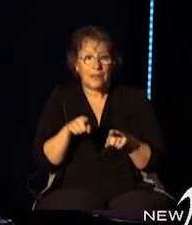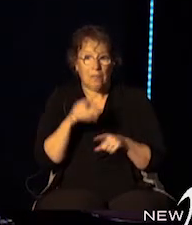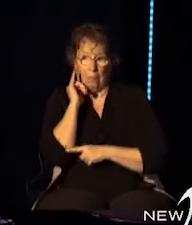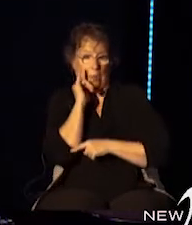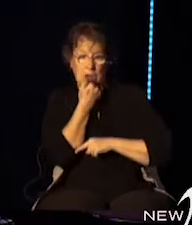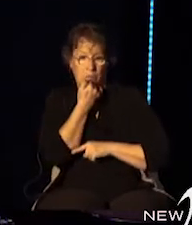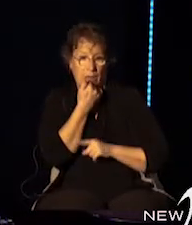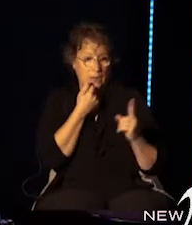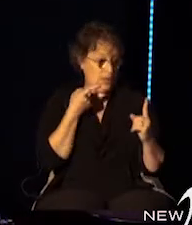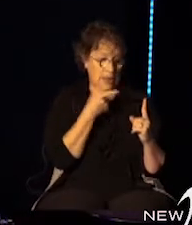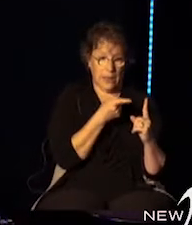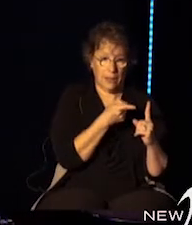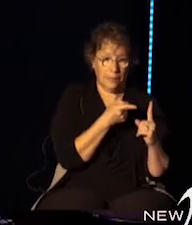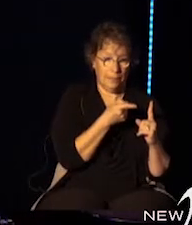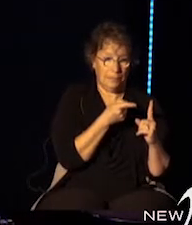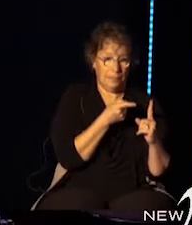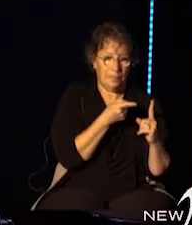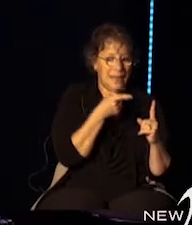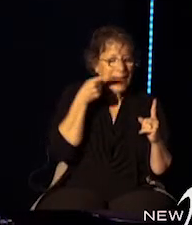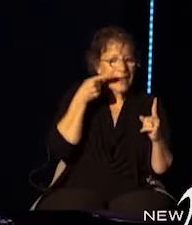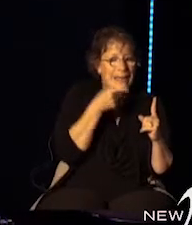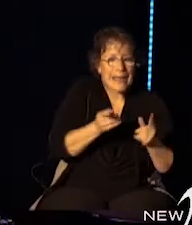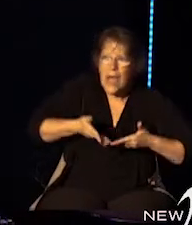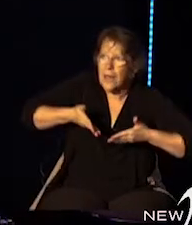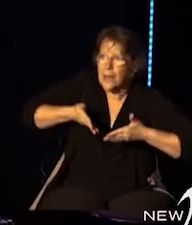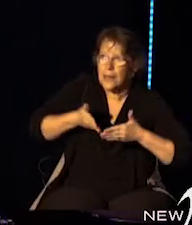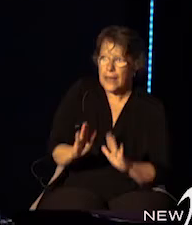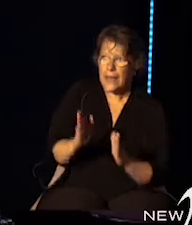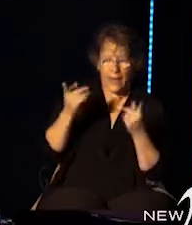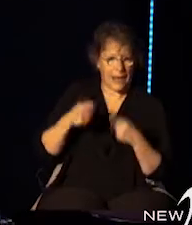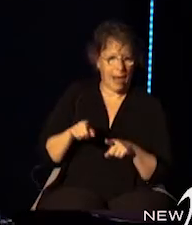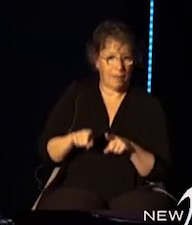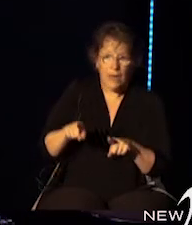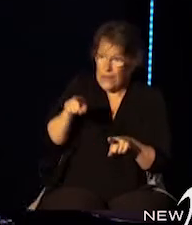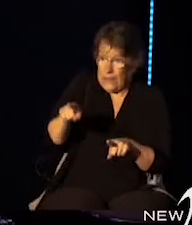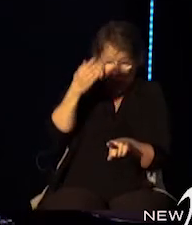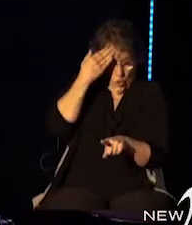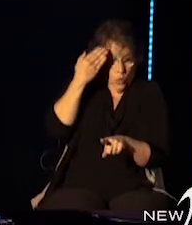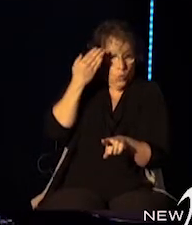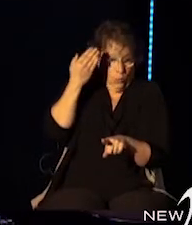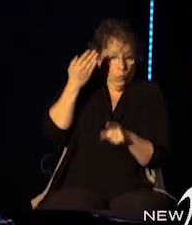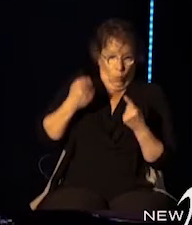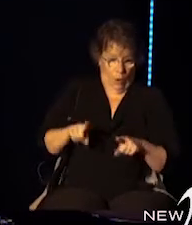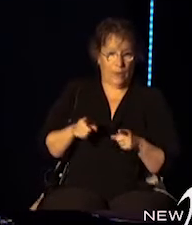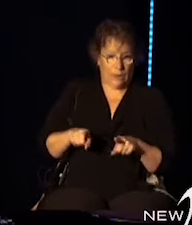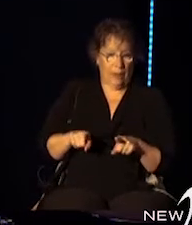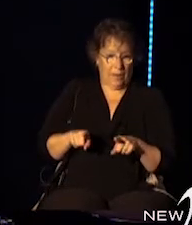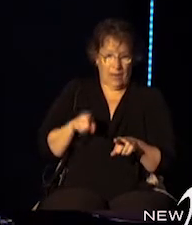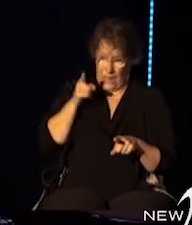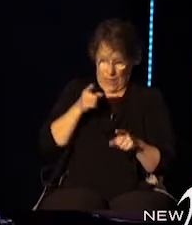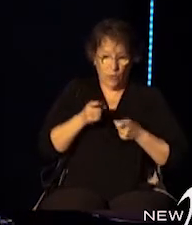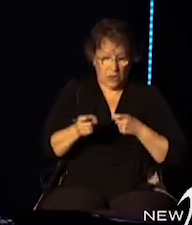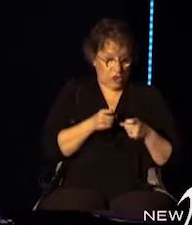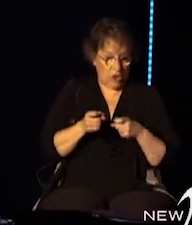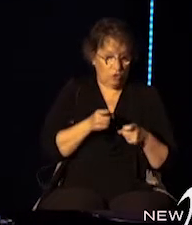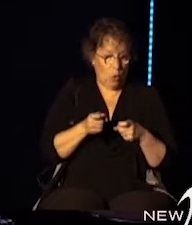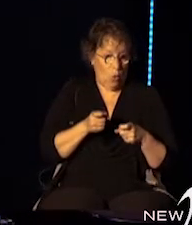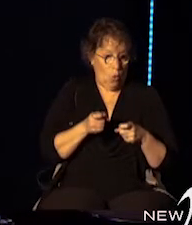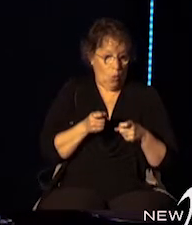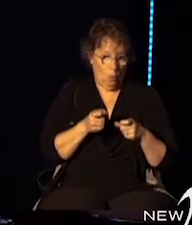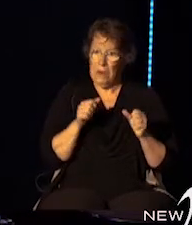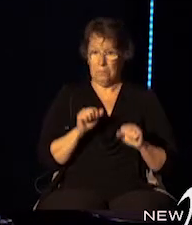to happen. He was in charge the whole time. At any moment, he could have